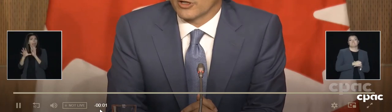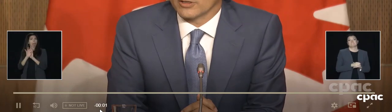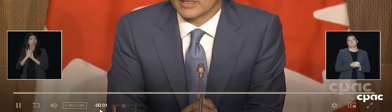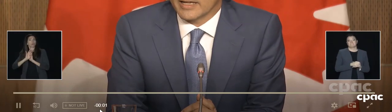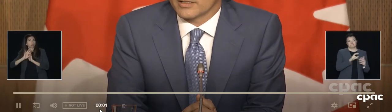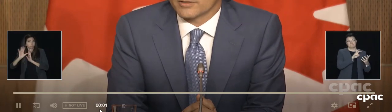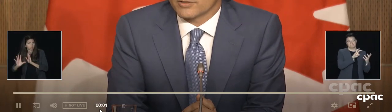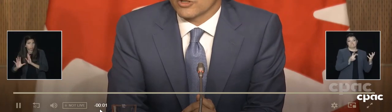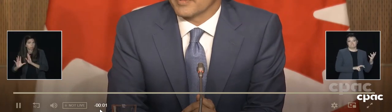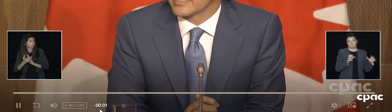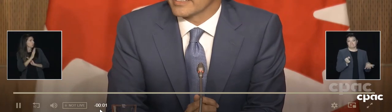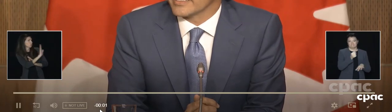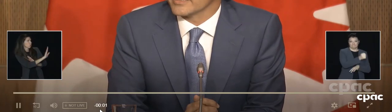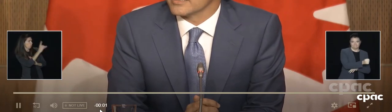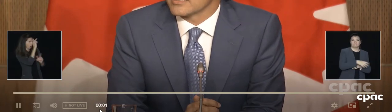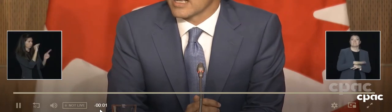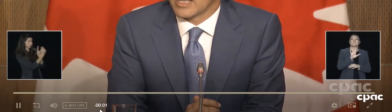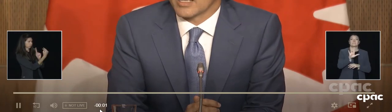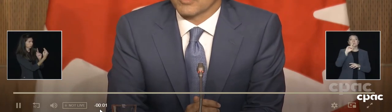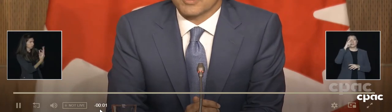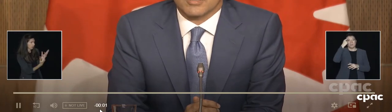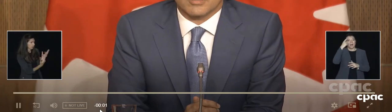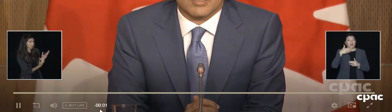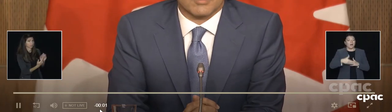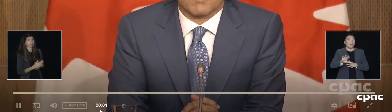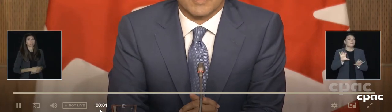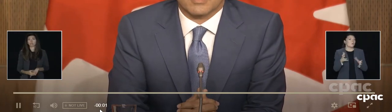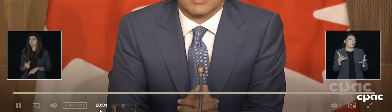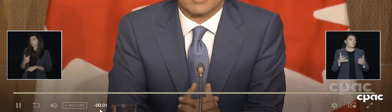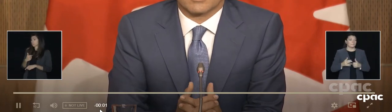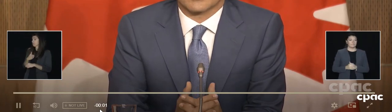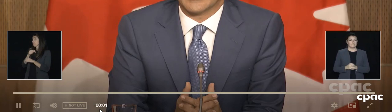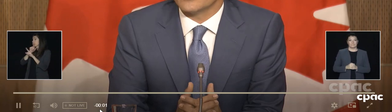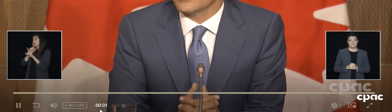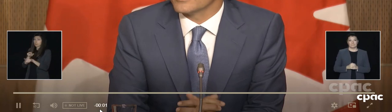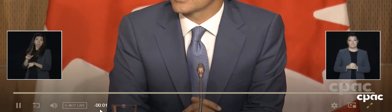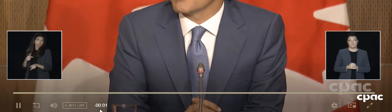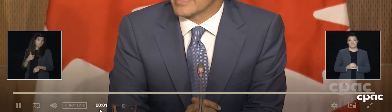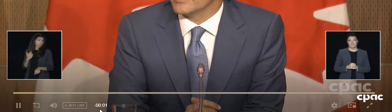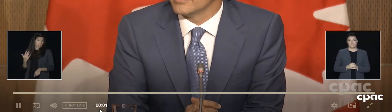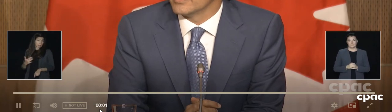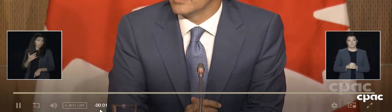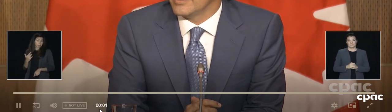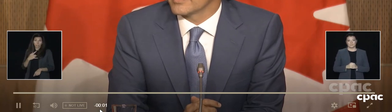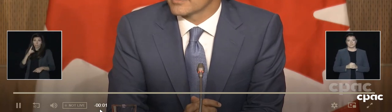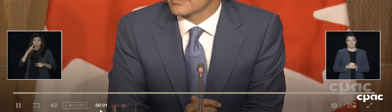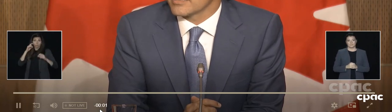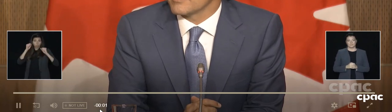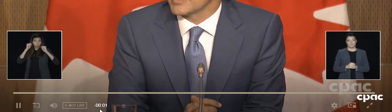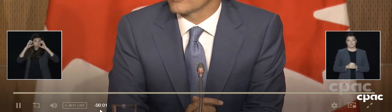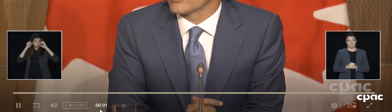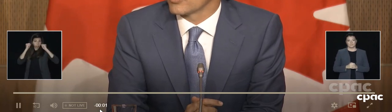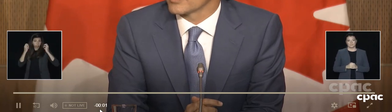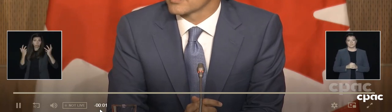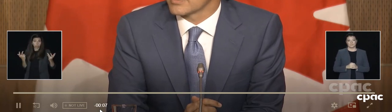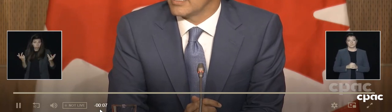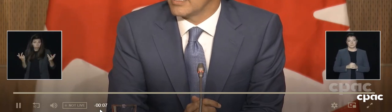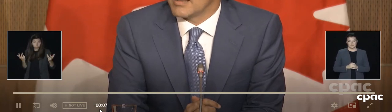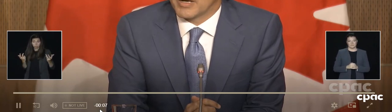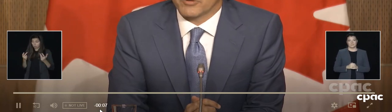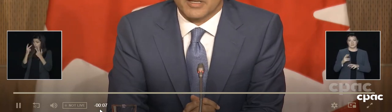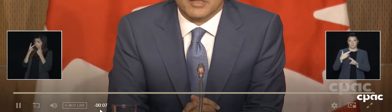I think, first of all, like so many Canadians, I was stunned and dismayed to see the media